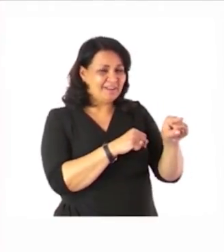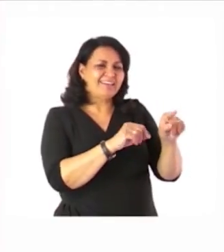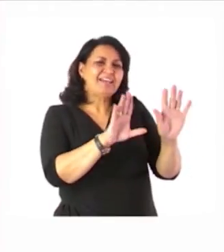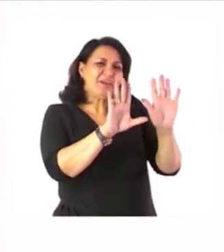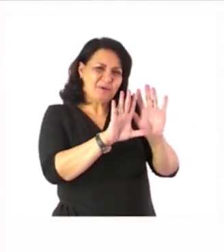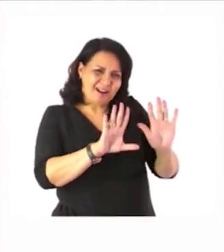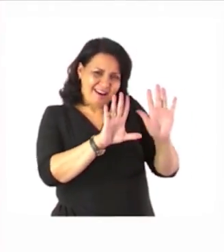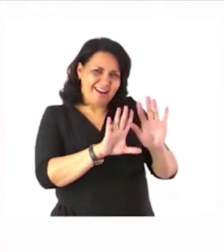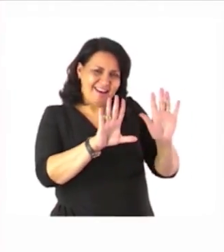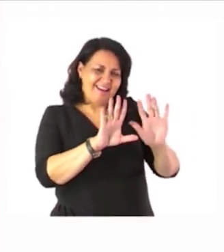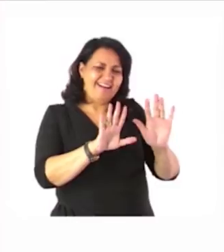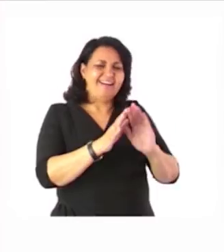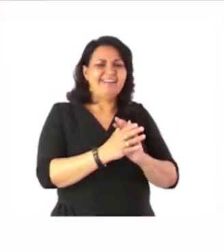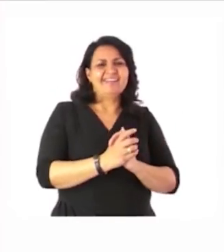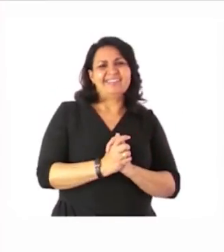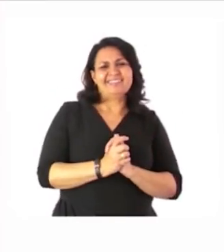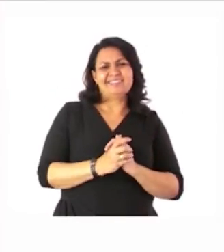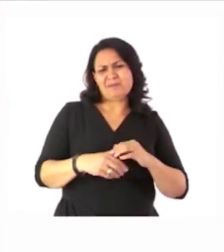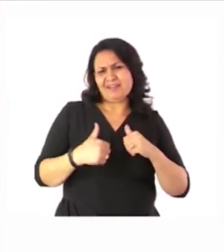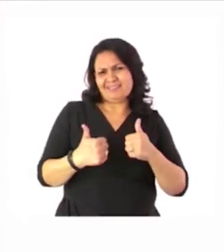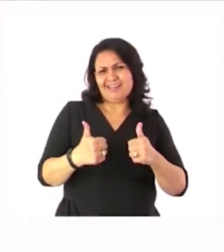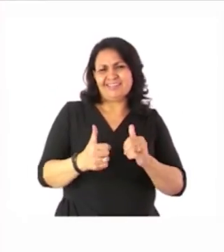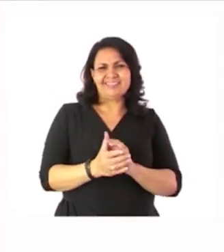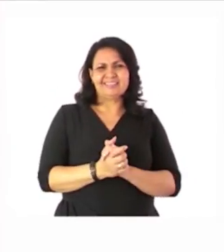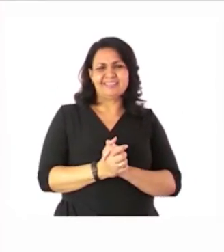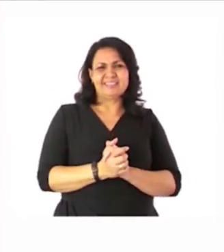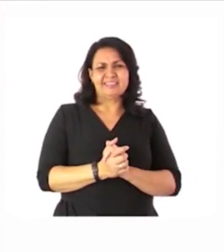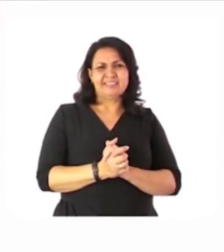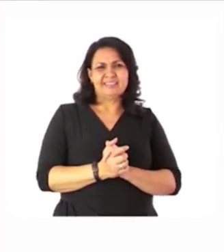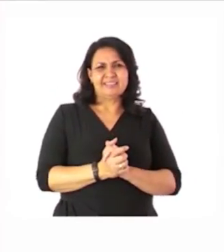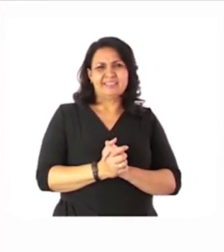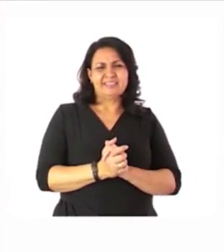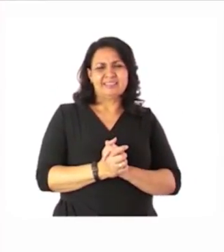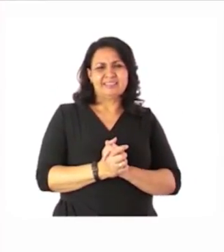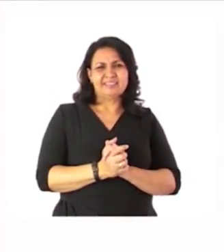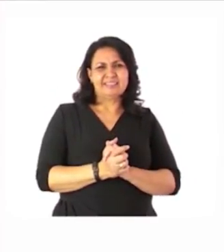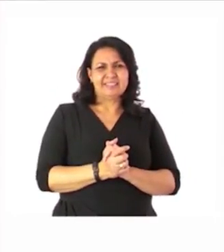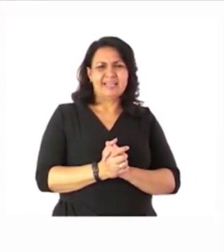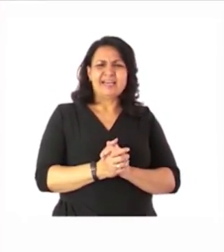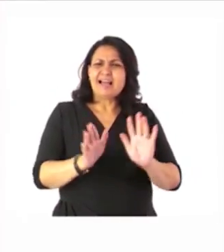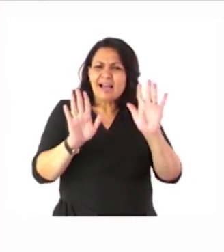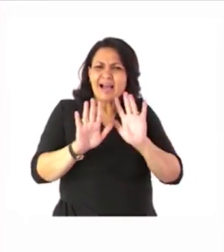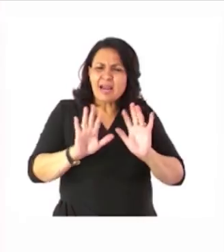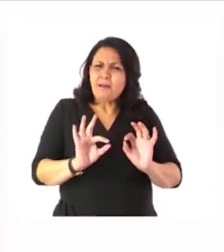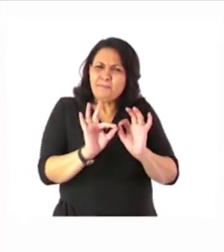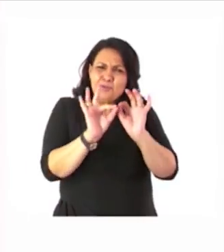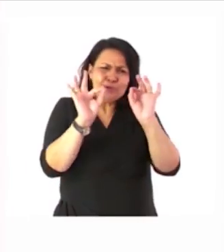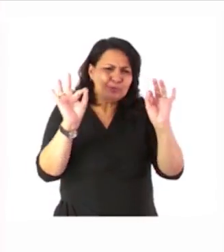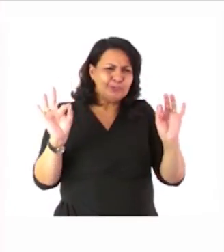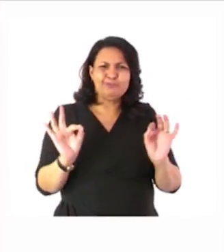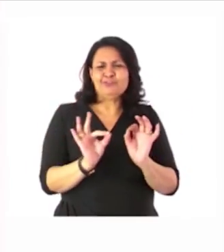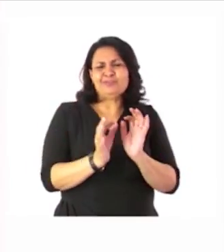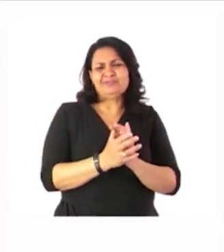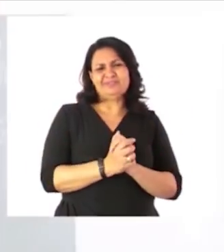that boy well done just try and color in inside the lines well done you